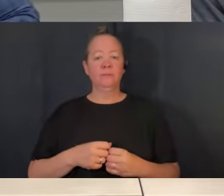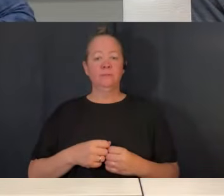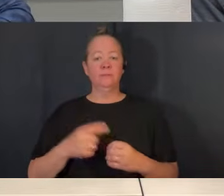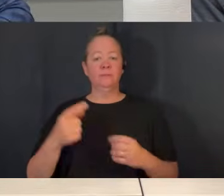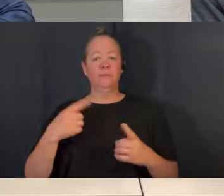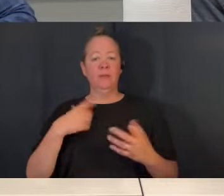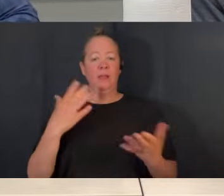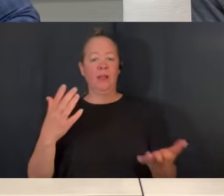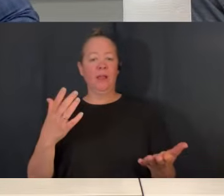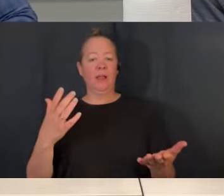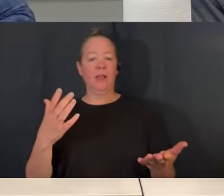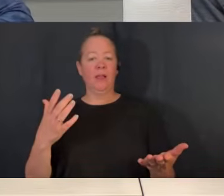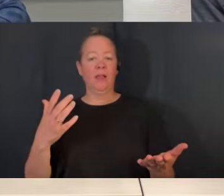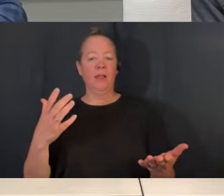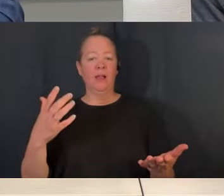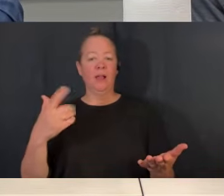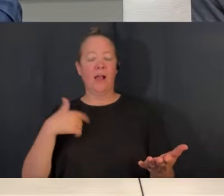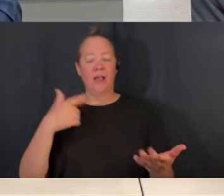Season Survivor.